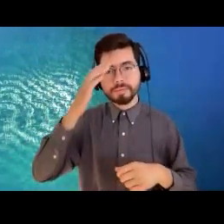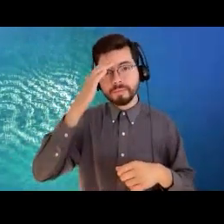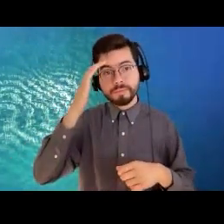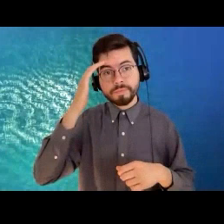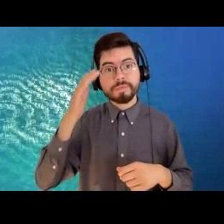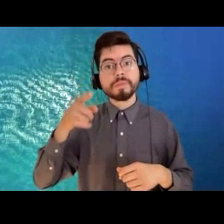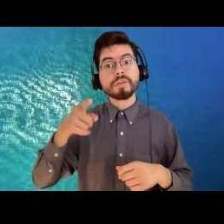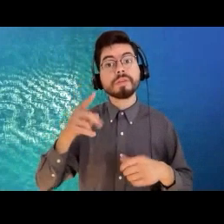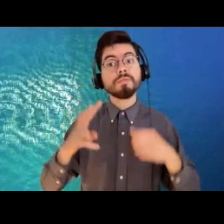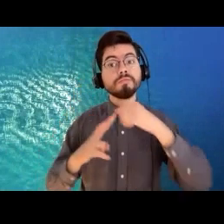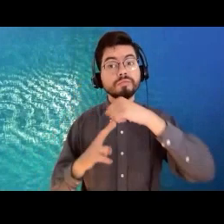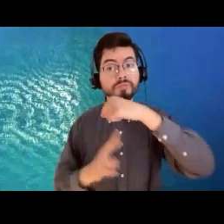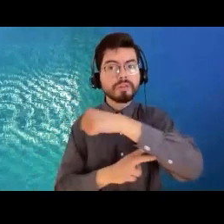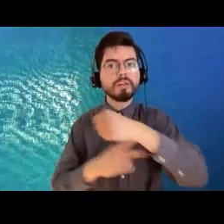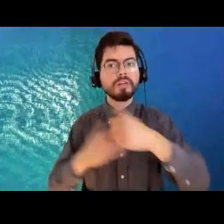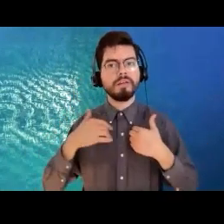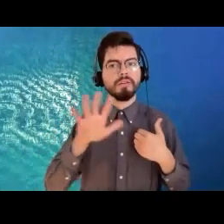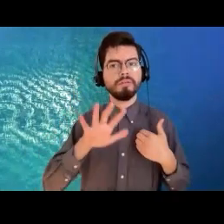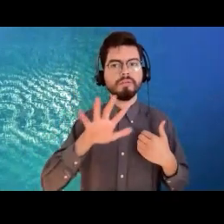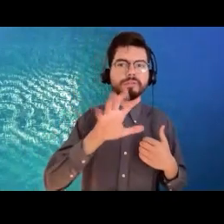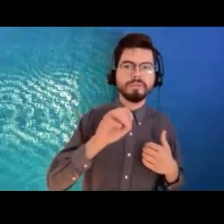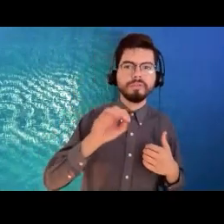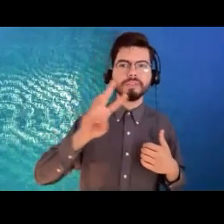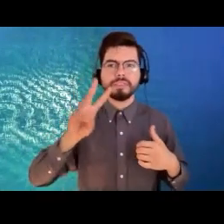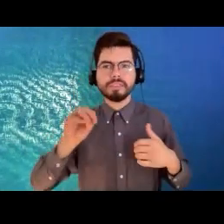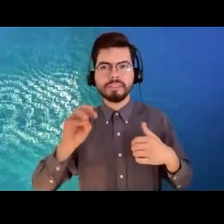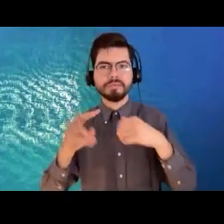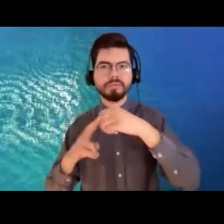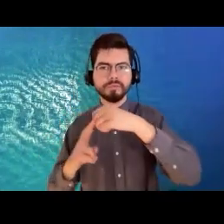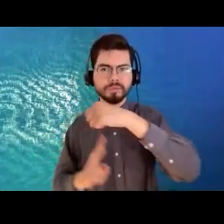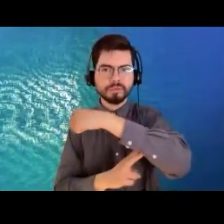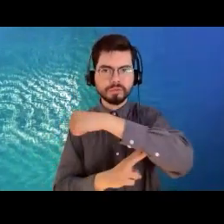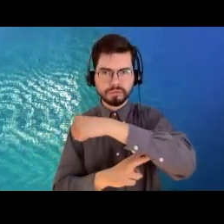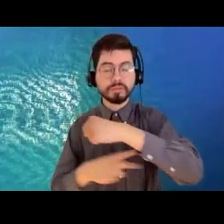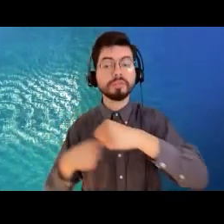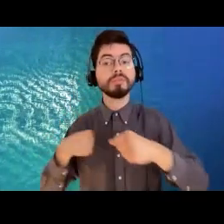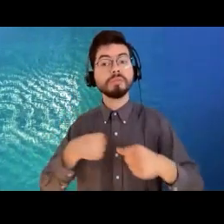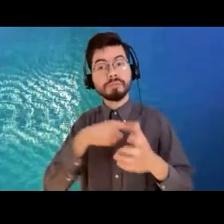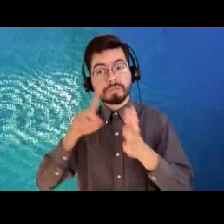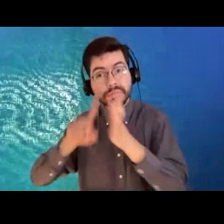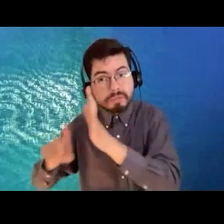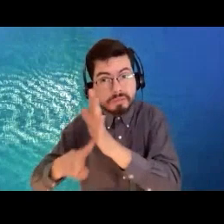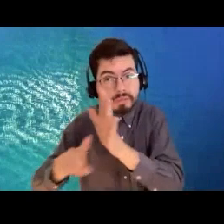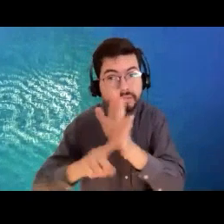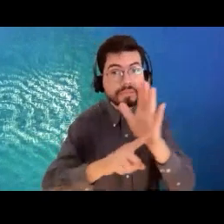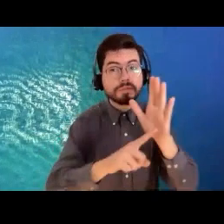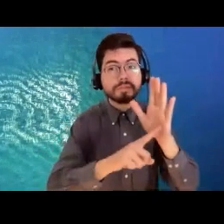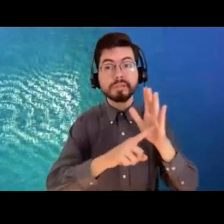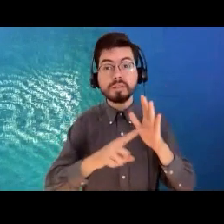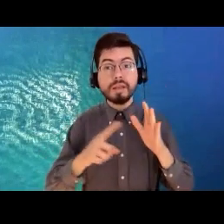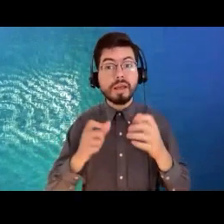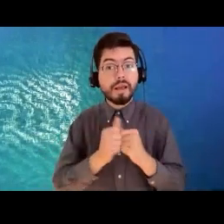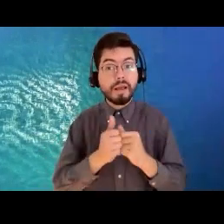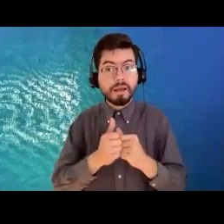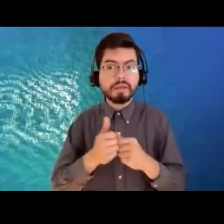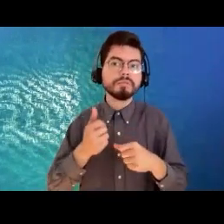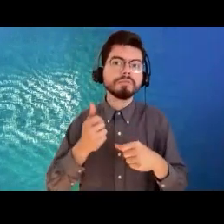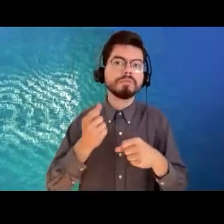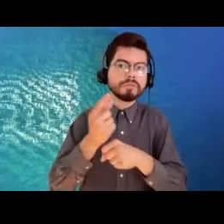neighborhood of 50 to 60 bridges. Our bridges are inspected either annually or biannually by the Federal Highway Administration.